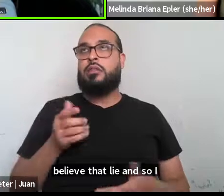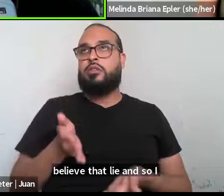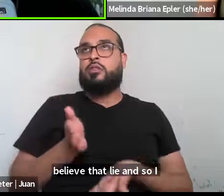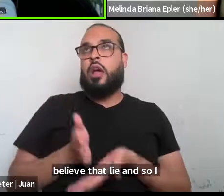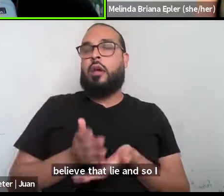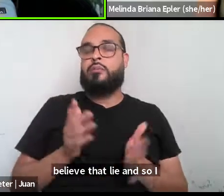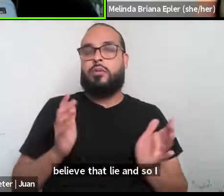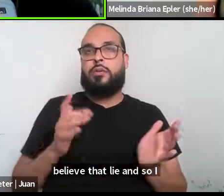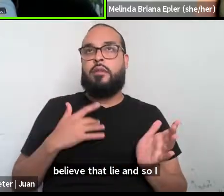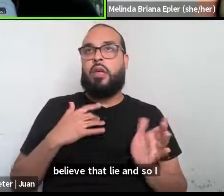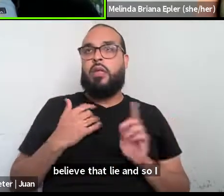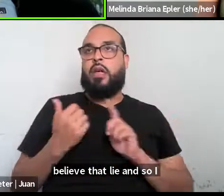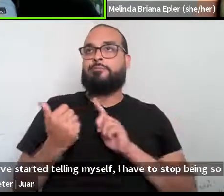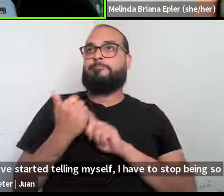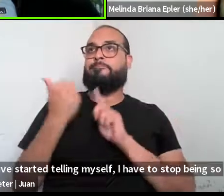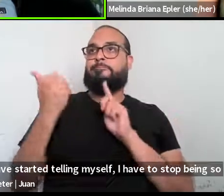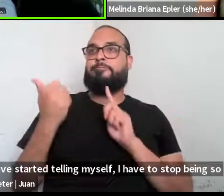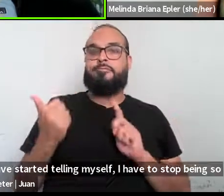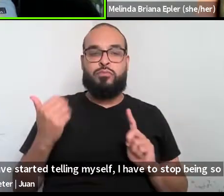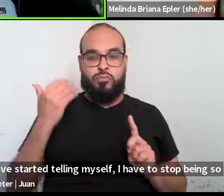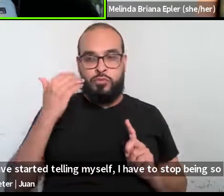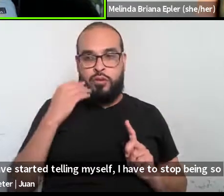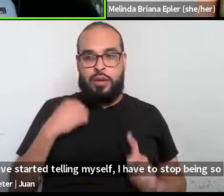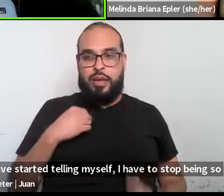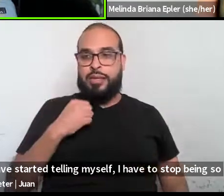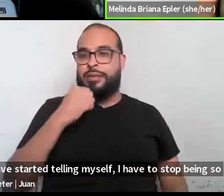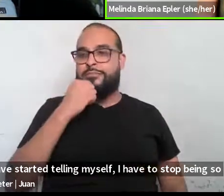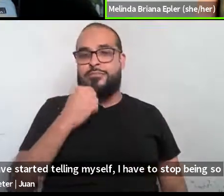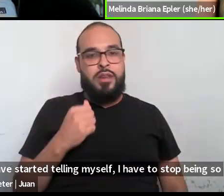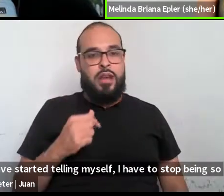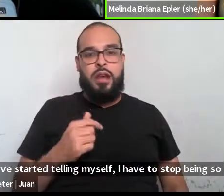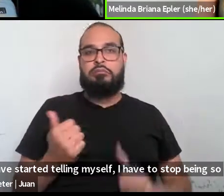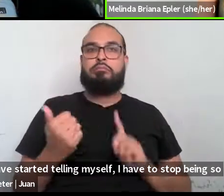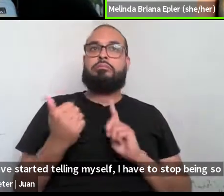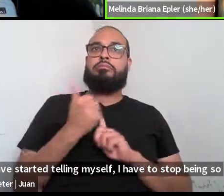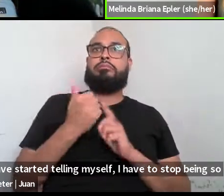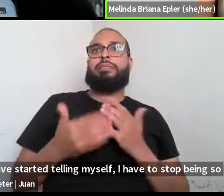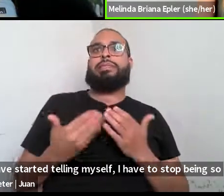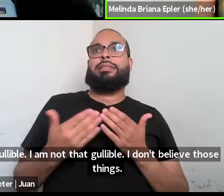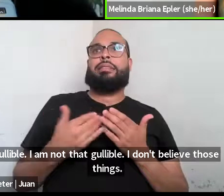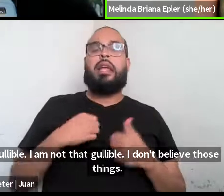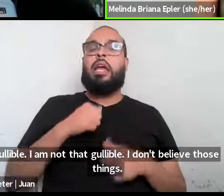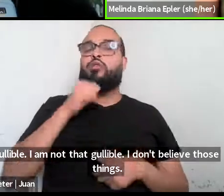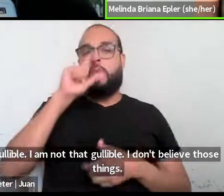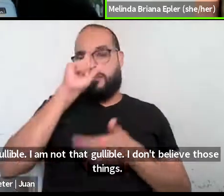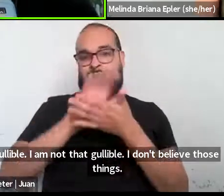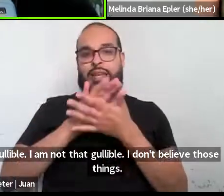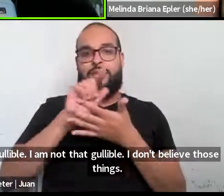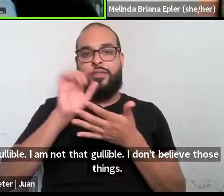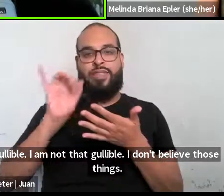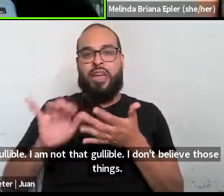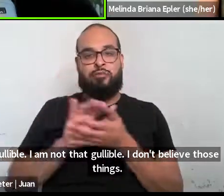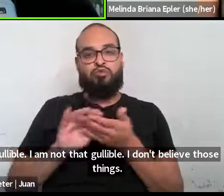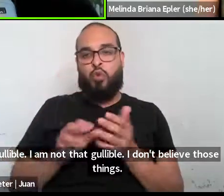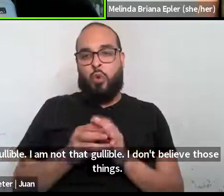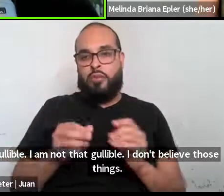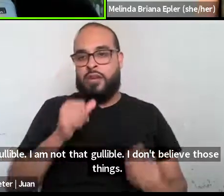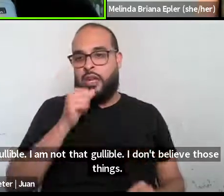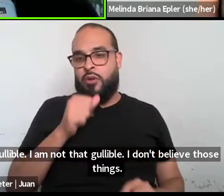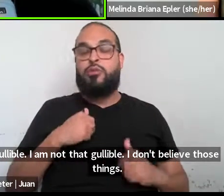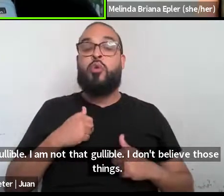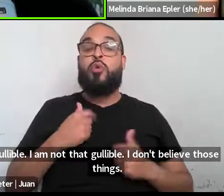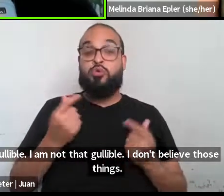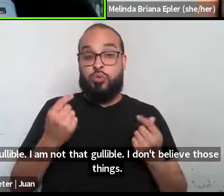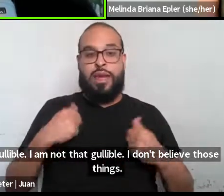that gullible. I don't believe those things. Mm. And so I would really encourage folks to